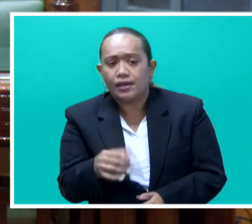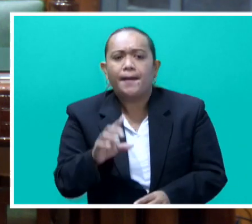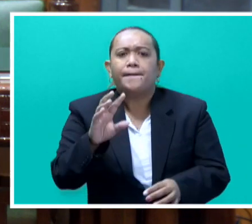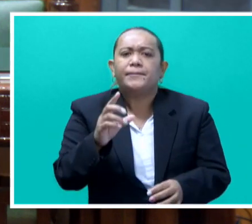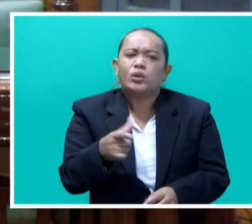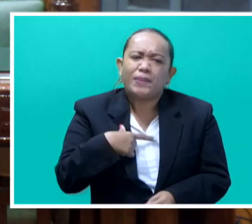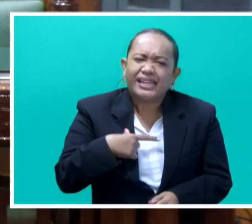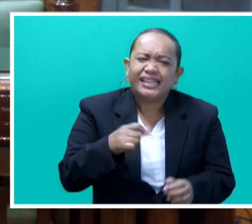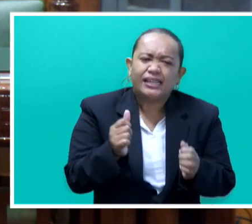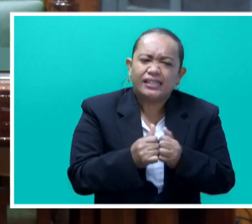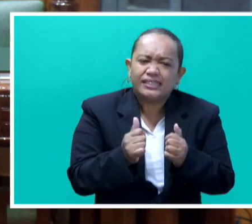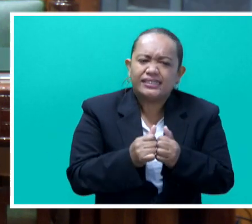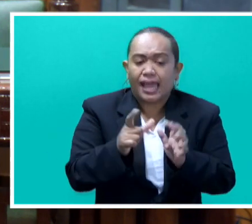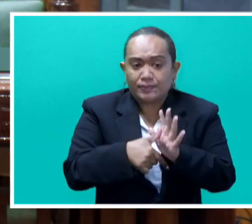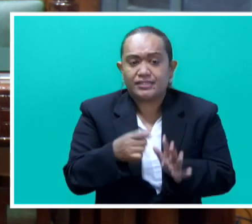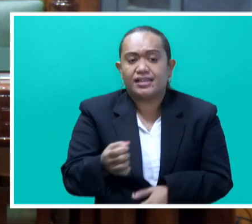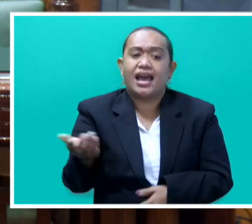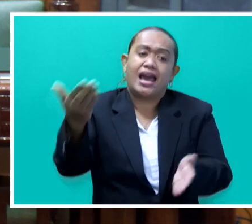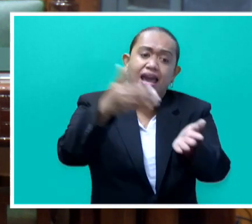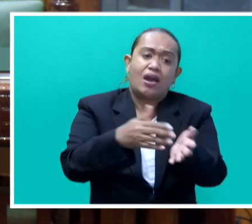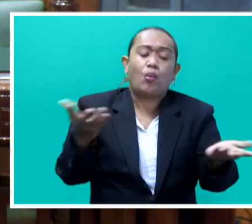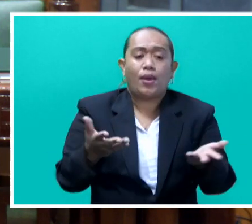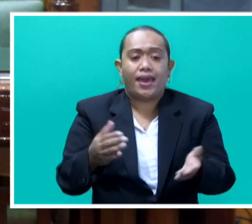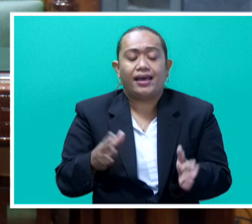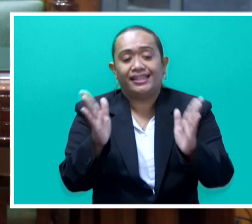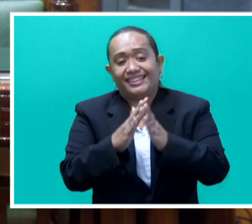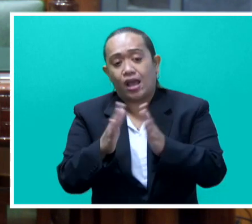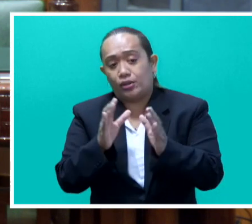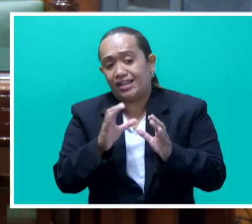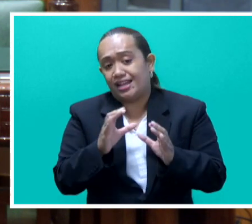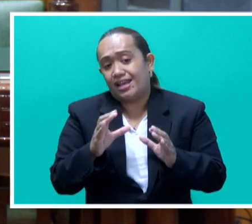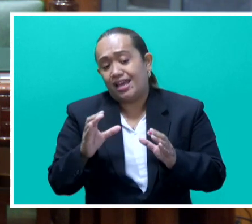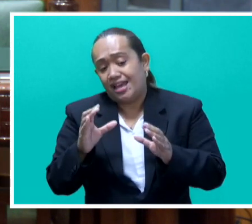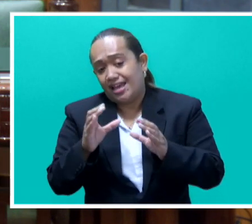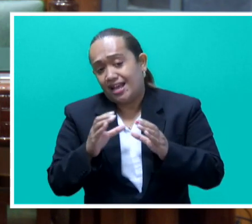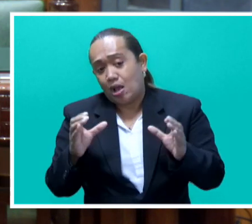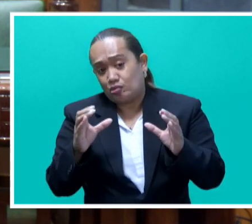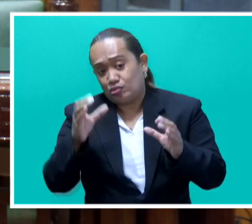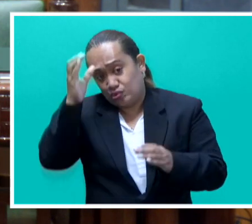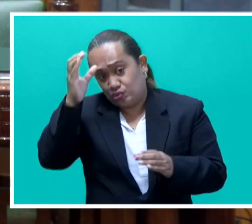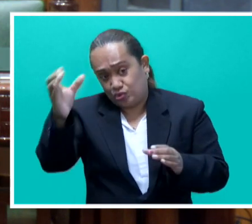at Town and Country Planning Office. So to remove all these